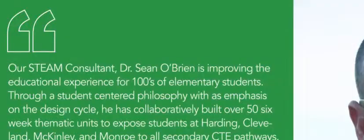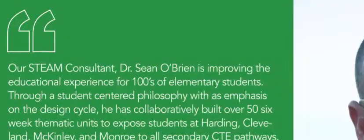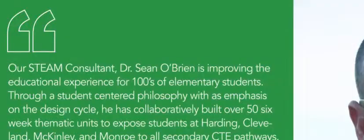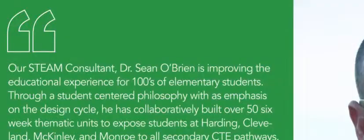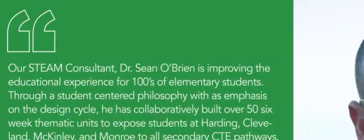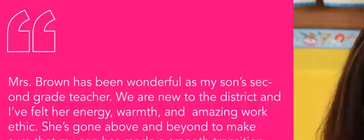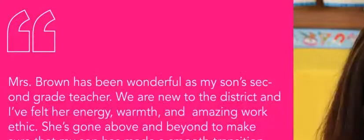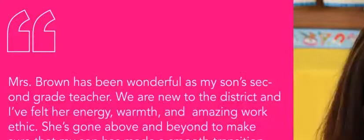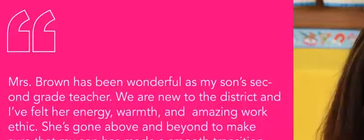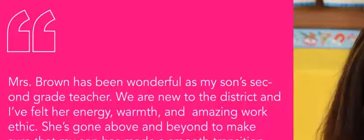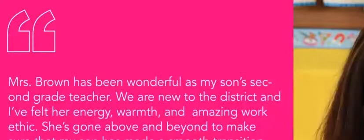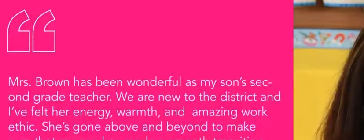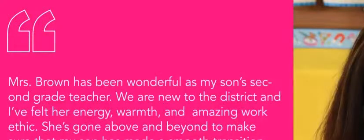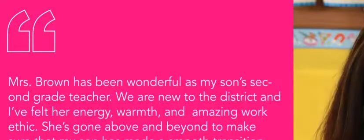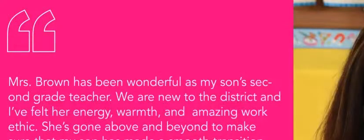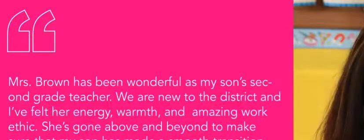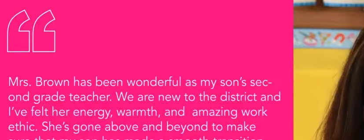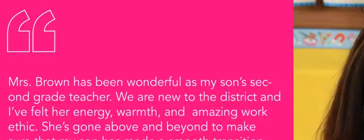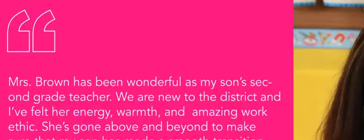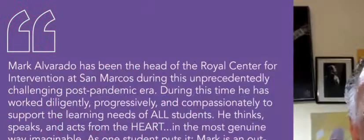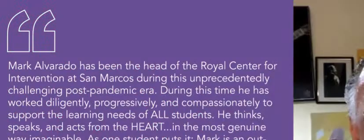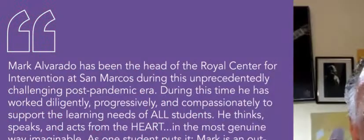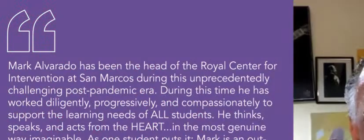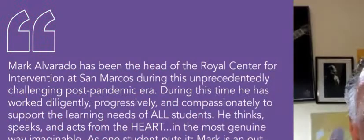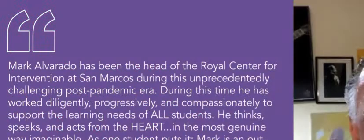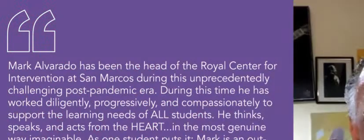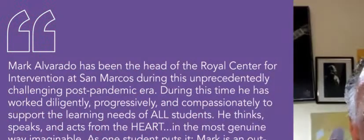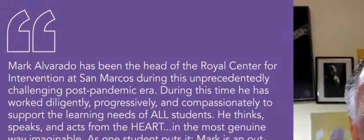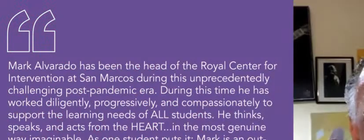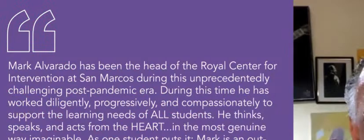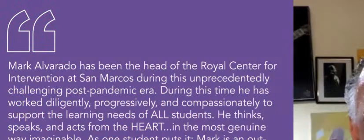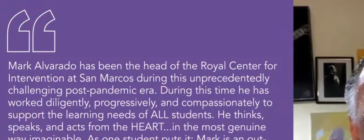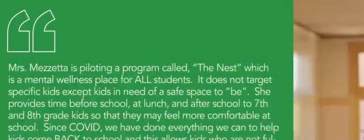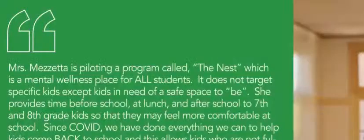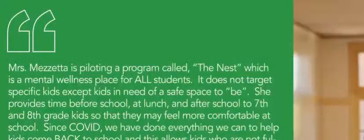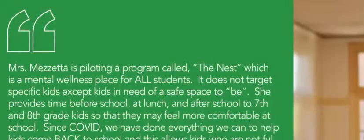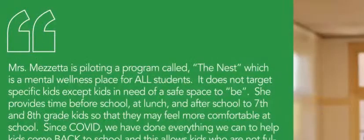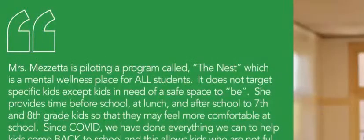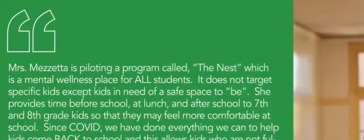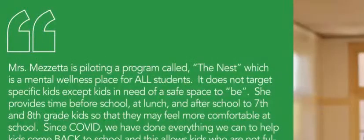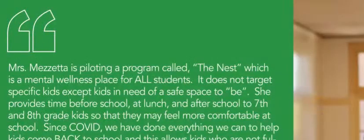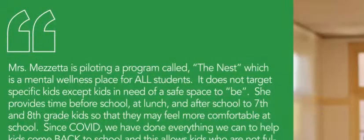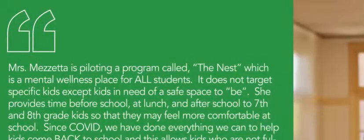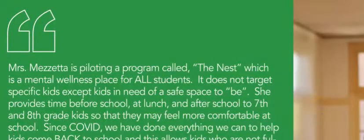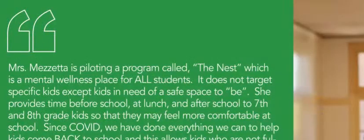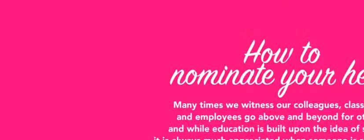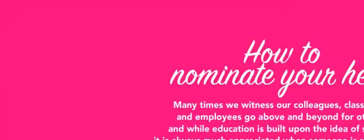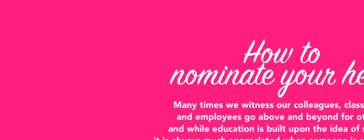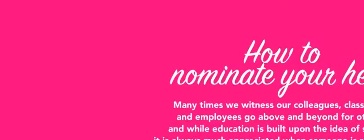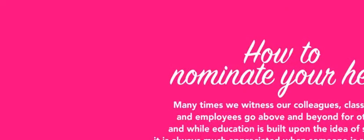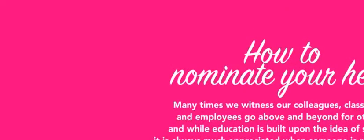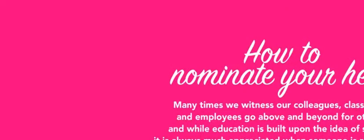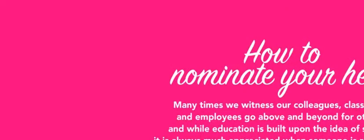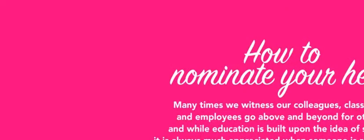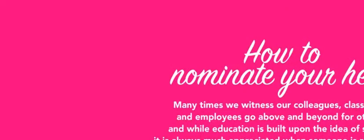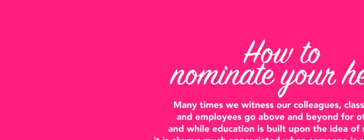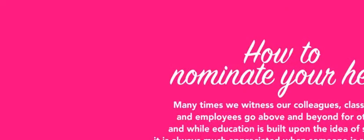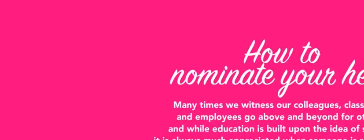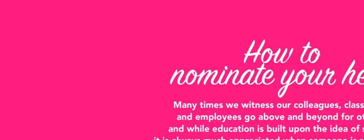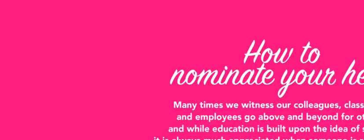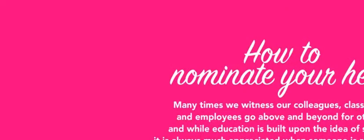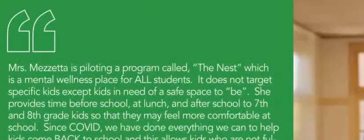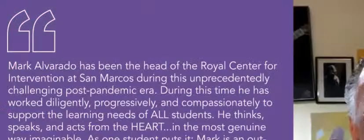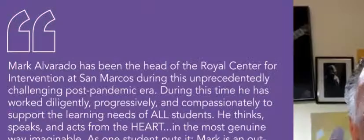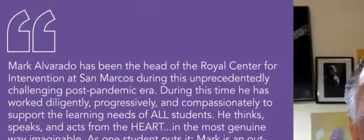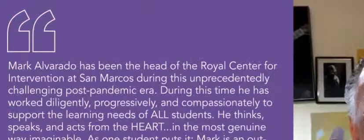our students, especially our emergent multilingual learners. For many years, she spent dozens of hours during the summertime to ensure that